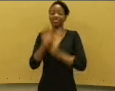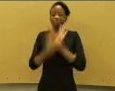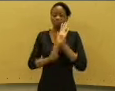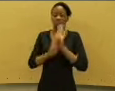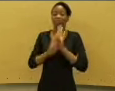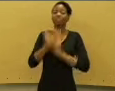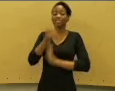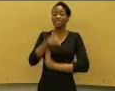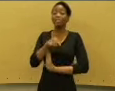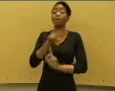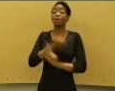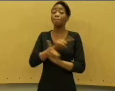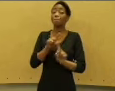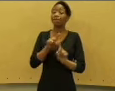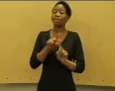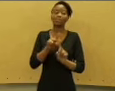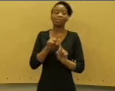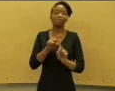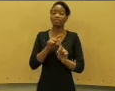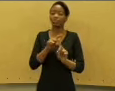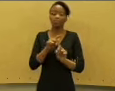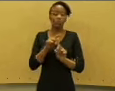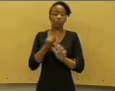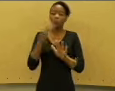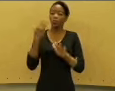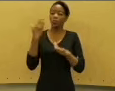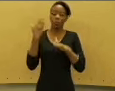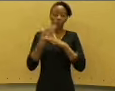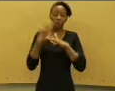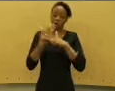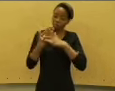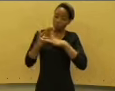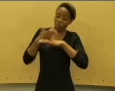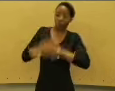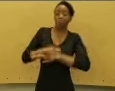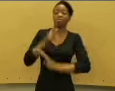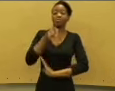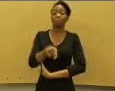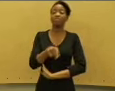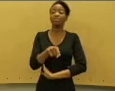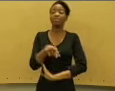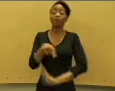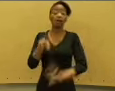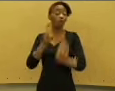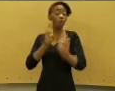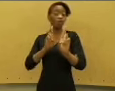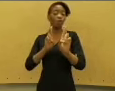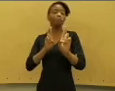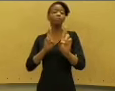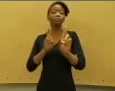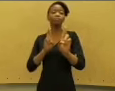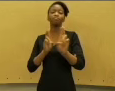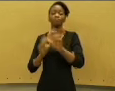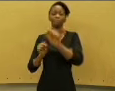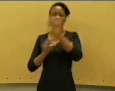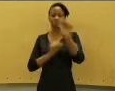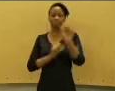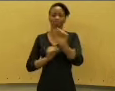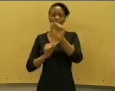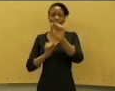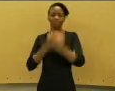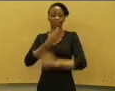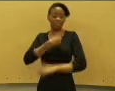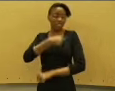to go. And I'm hoping that with the conversations, not only transitioning